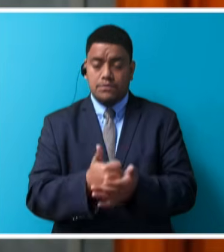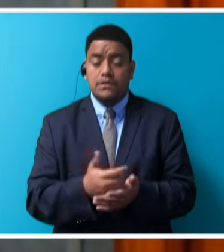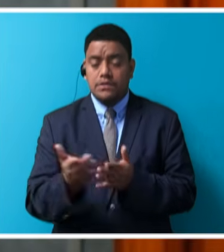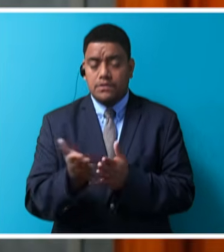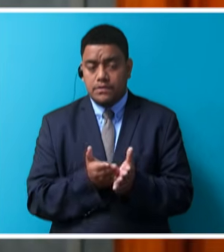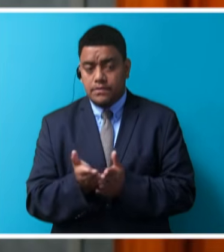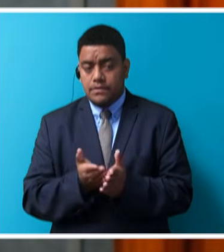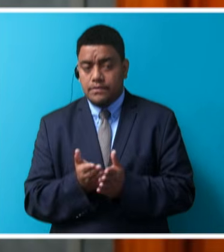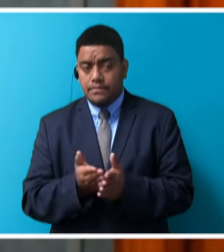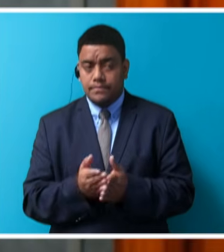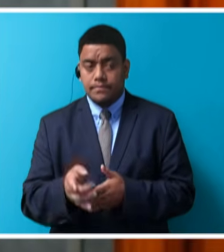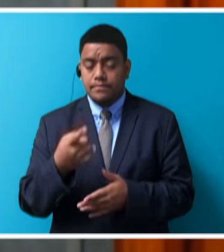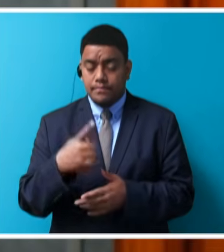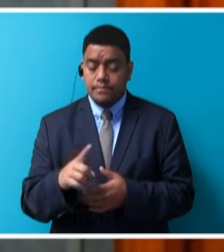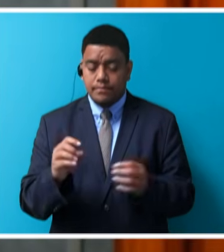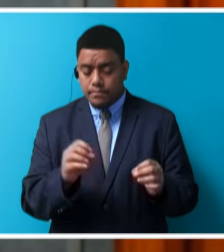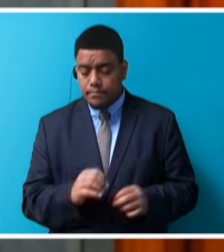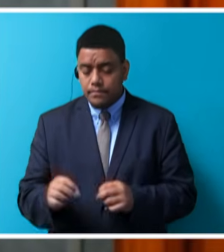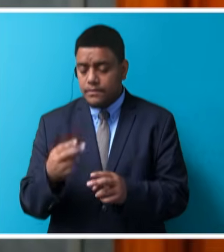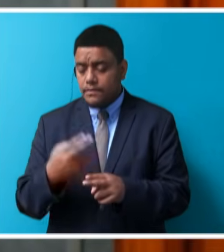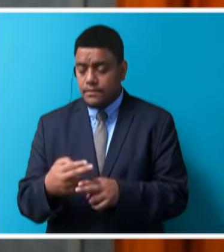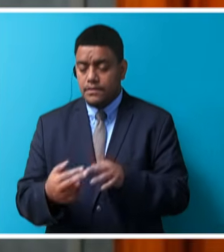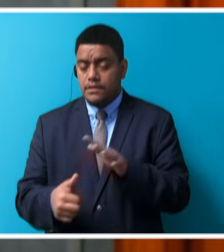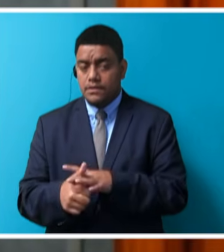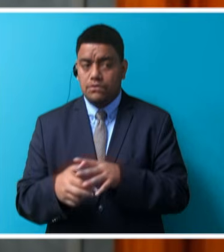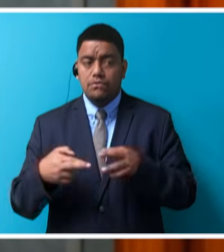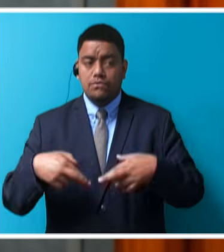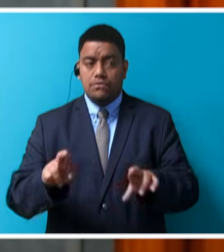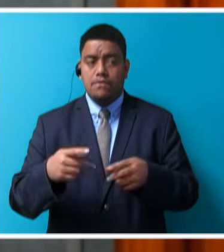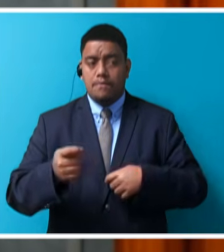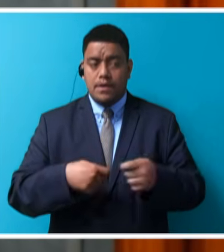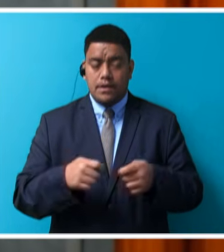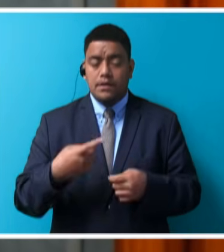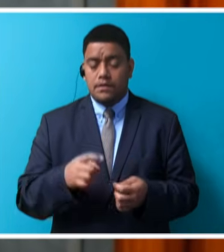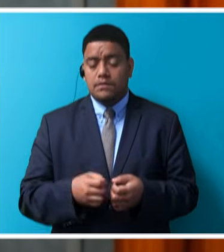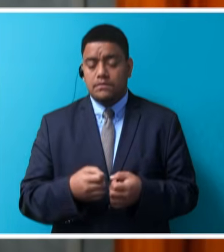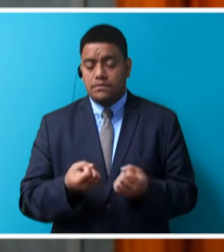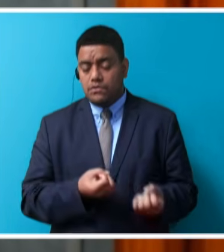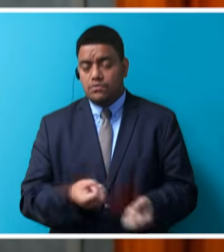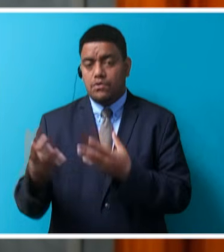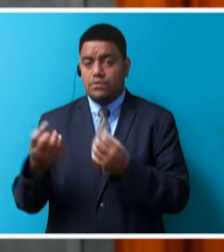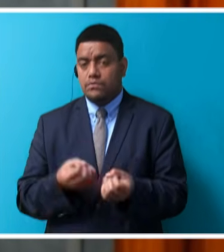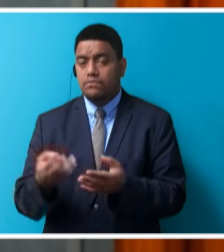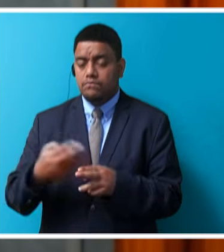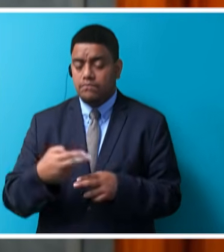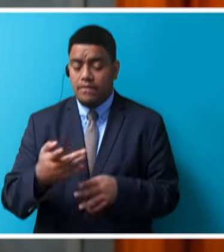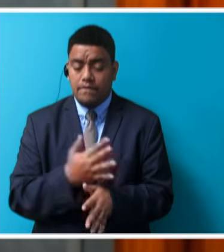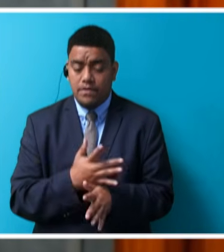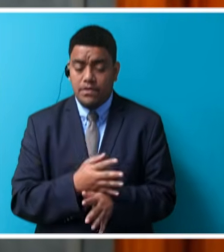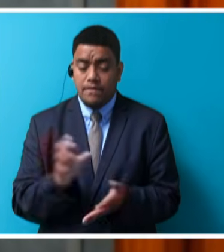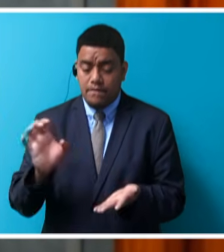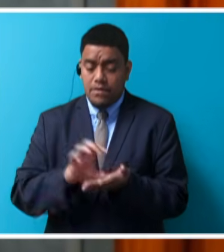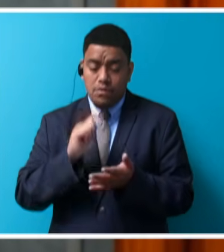services, mechanizations, farming access roads, markets, and export production. Fisheries funding will